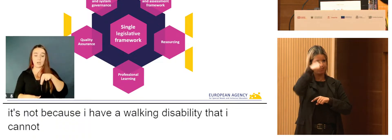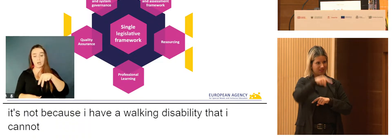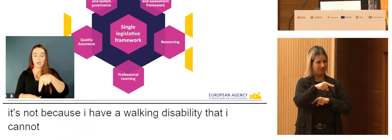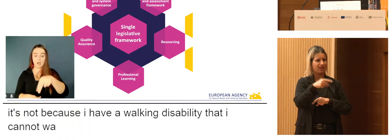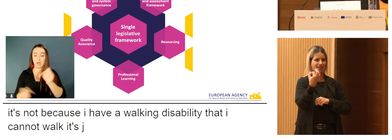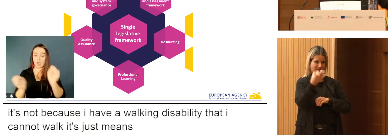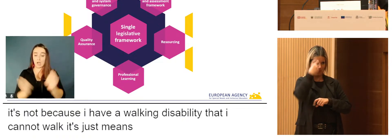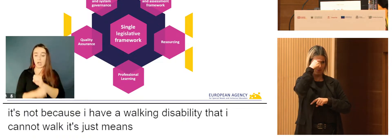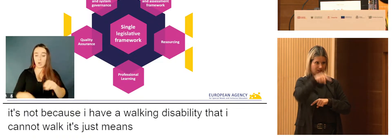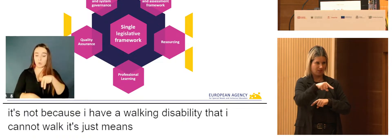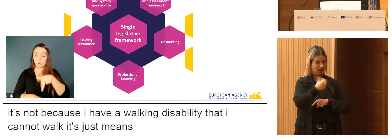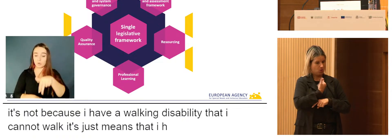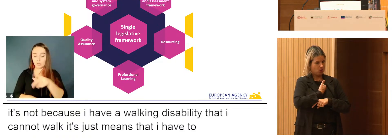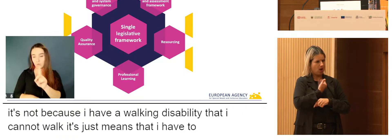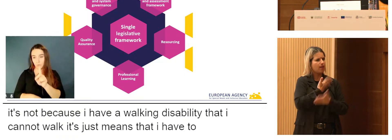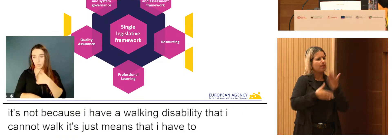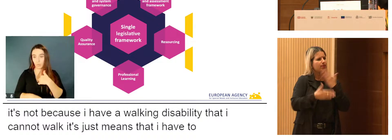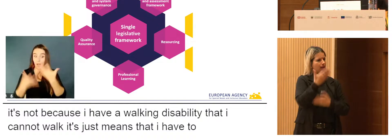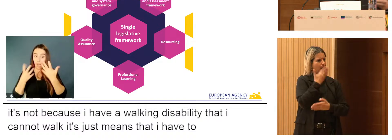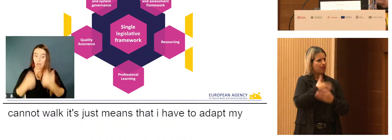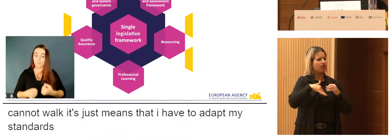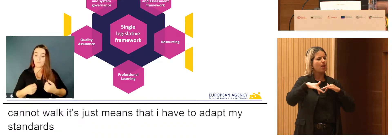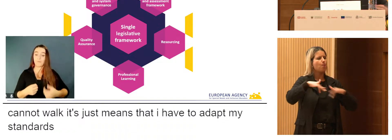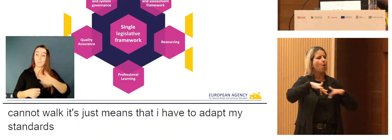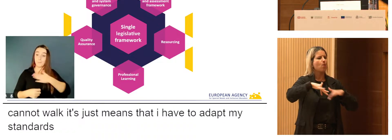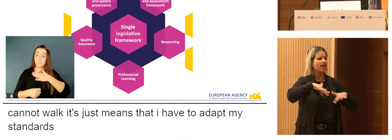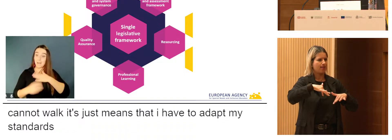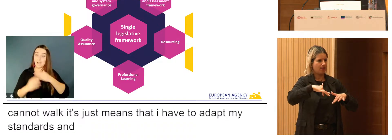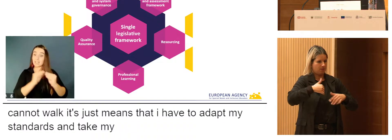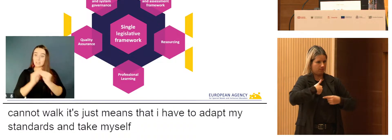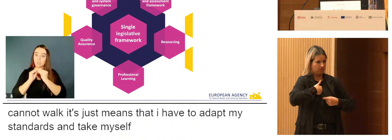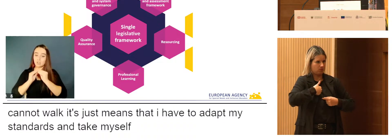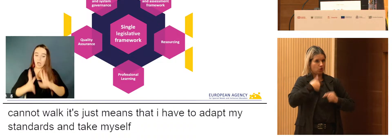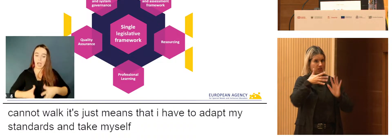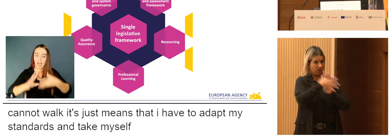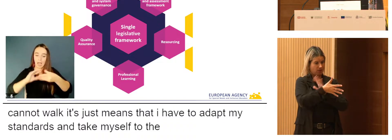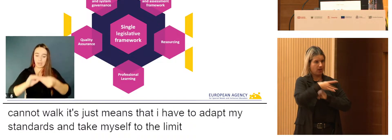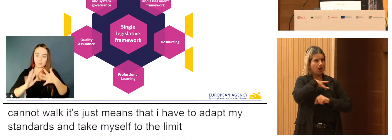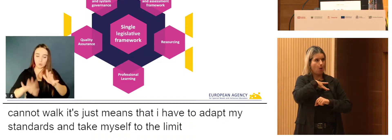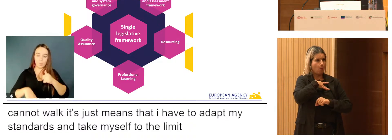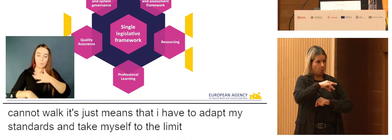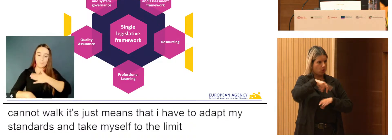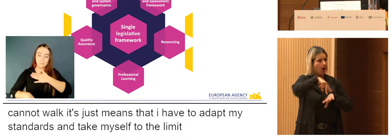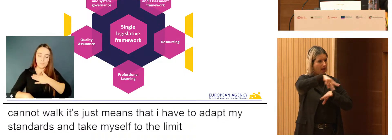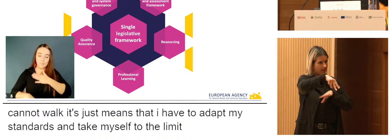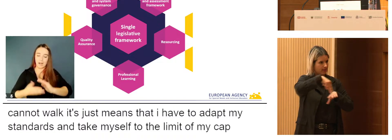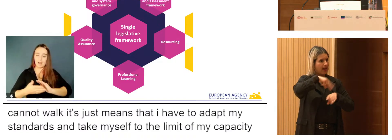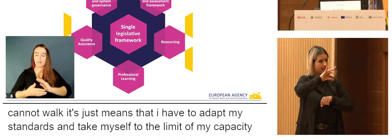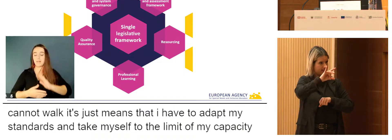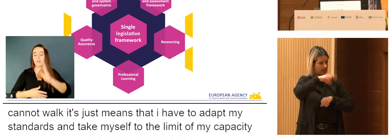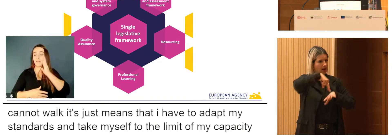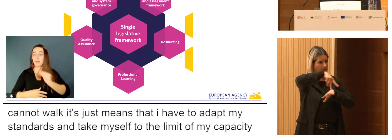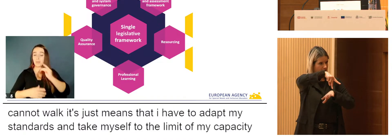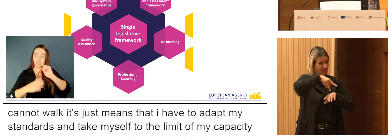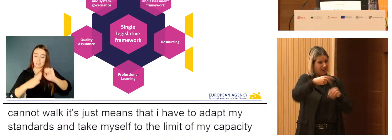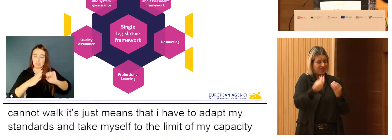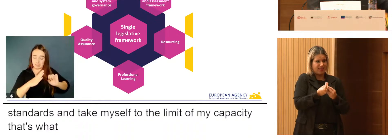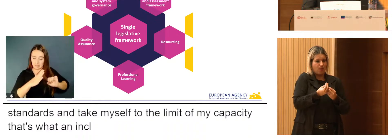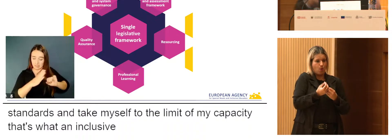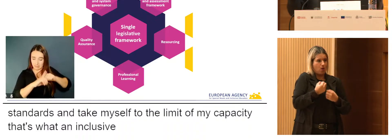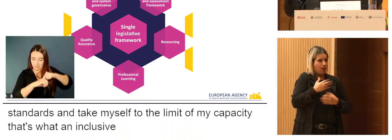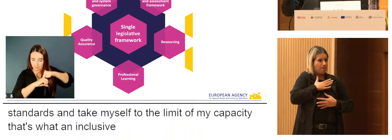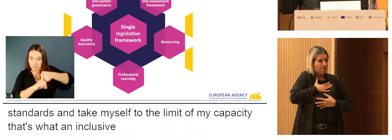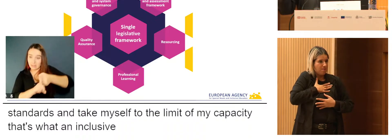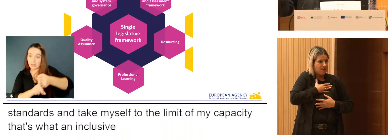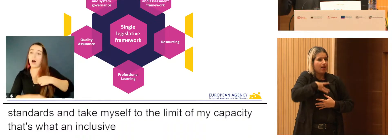means that I have to adapt my standards and take myself to the limit of my capacity. That's what an inclusive curriculum is